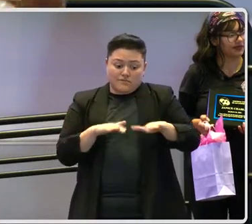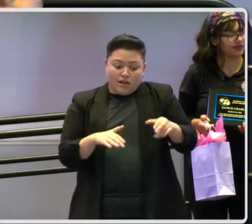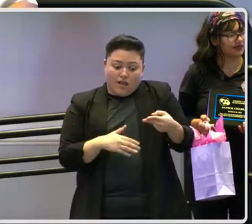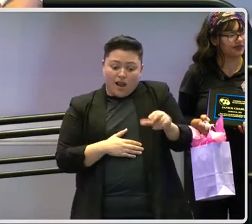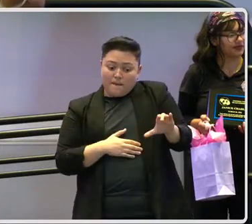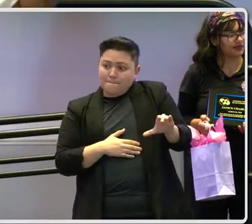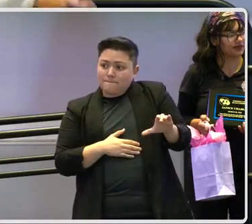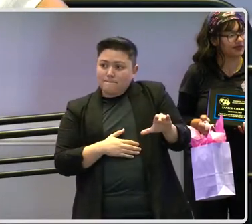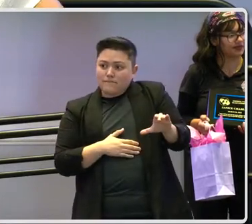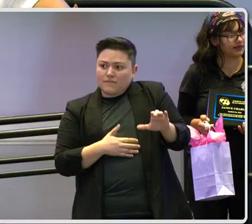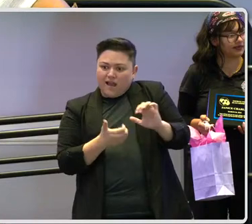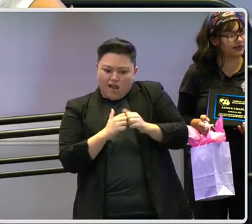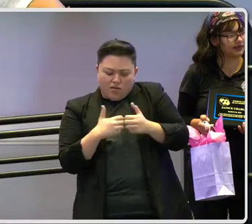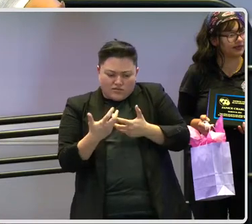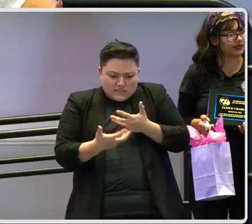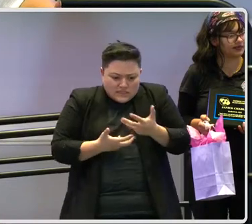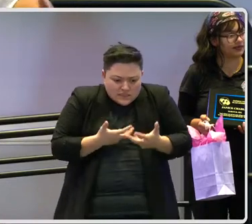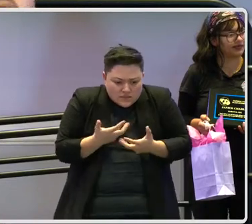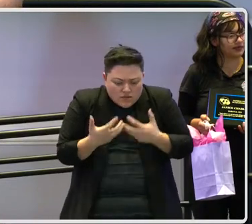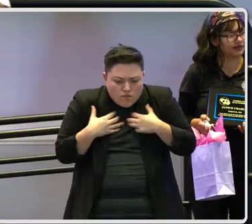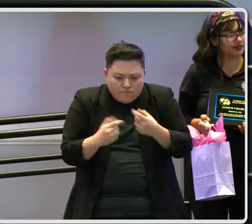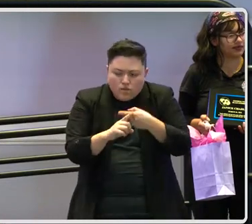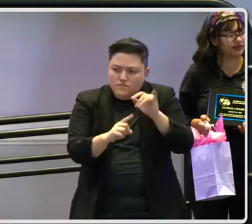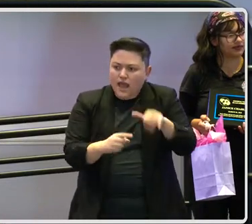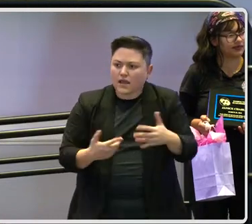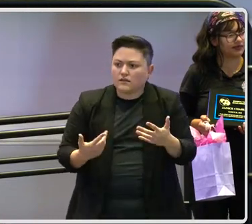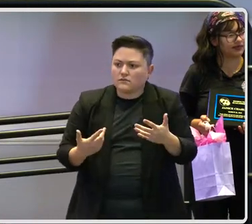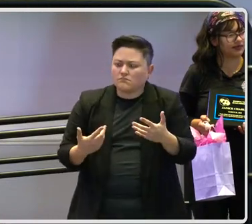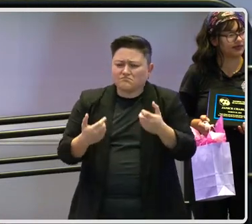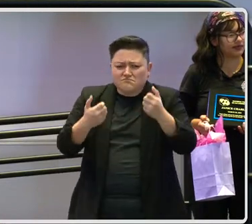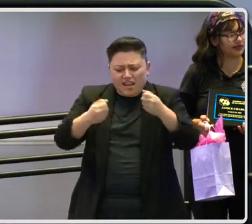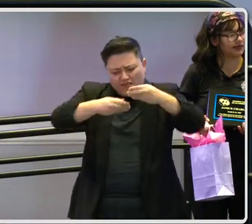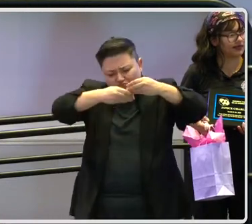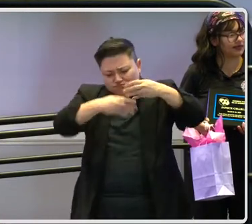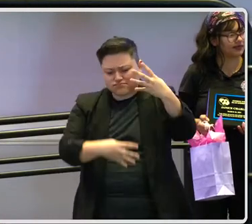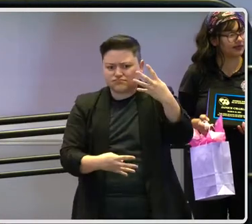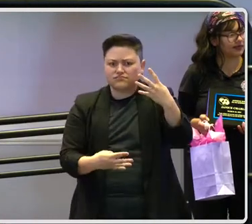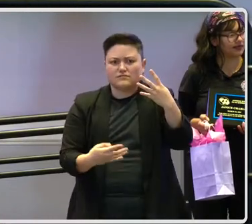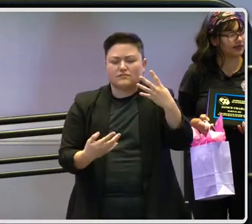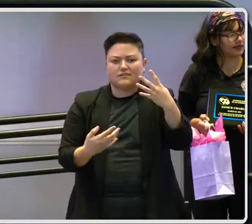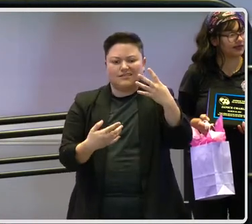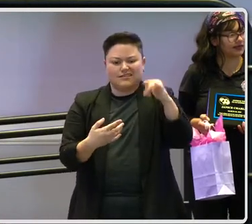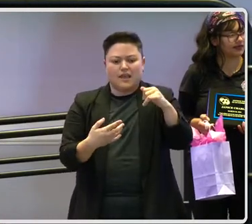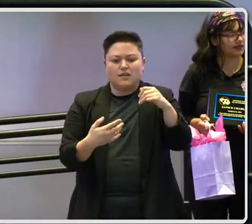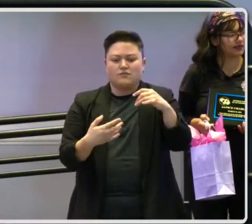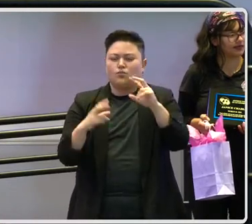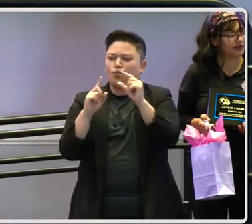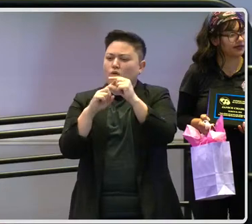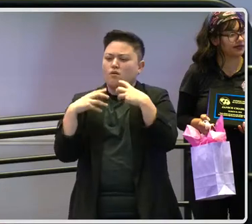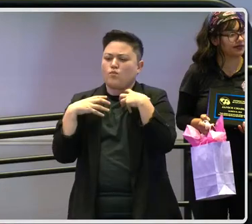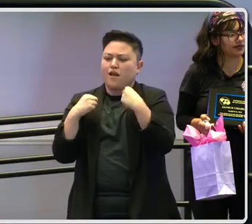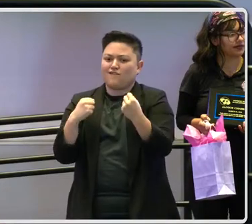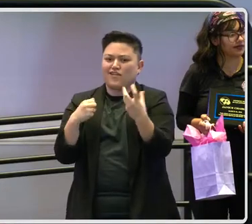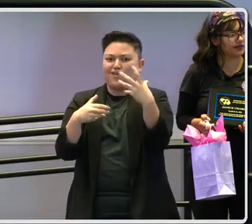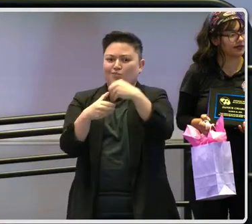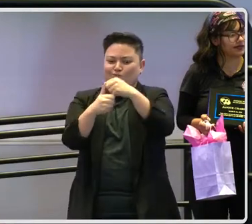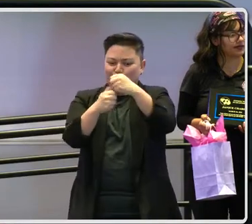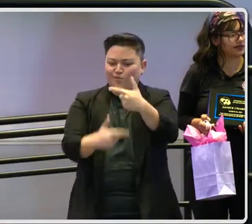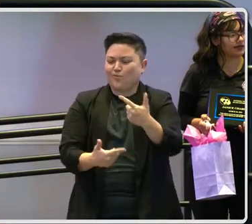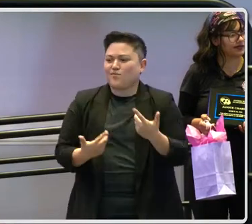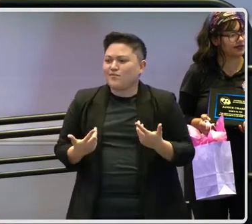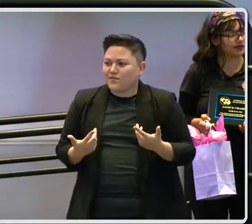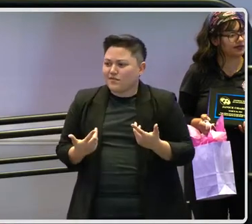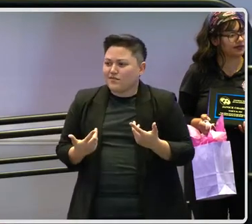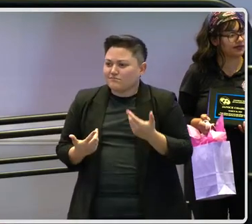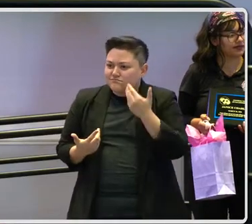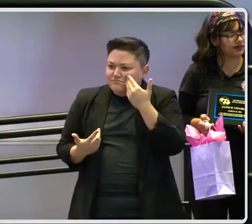We learn. We recover from that. It's a lot of things that's all inclusive in recovery. So I got a chance